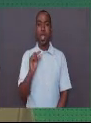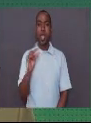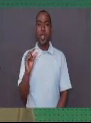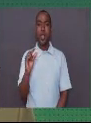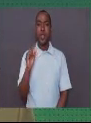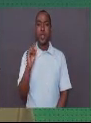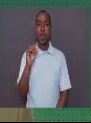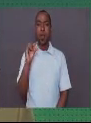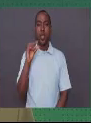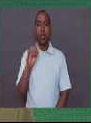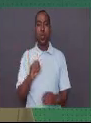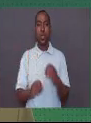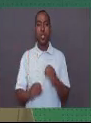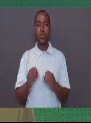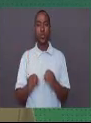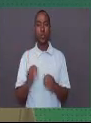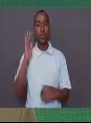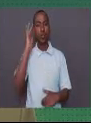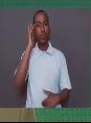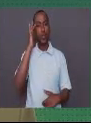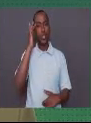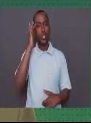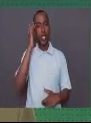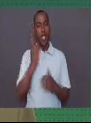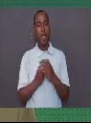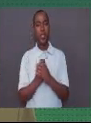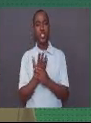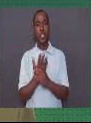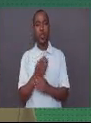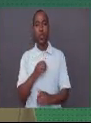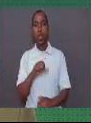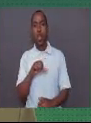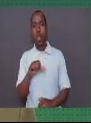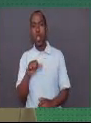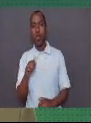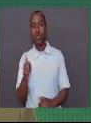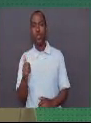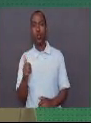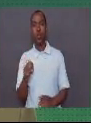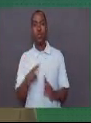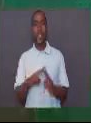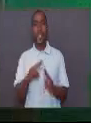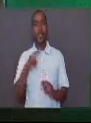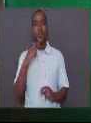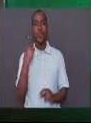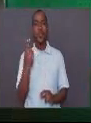microorganisms cause disease, while others are incredibly useful.